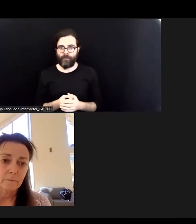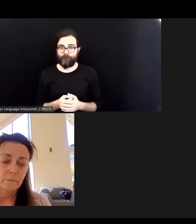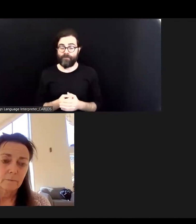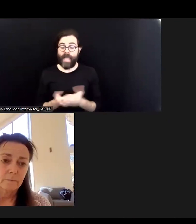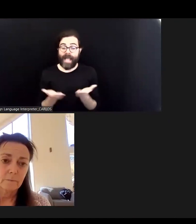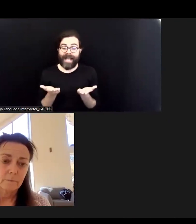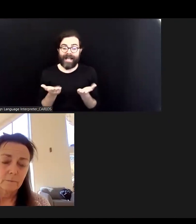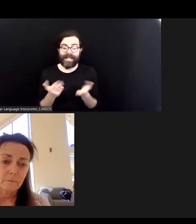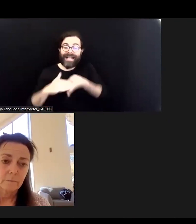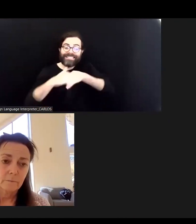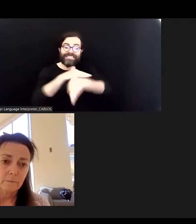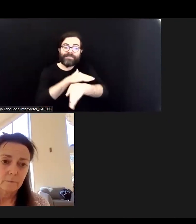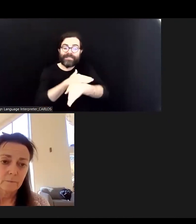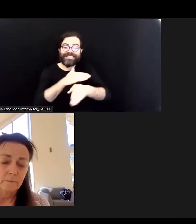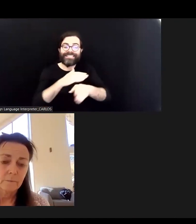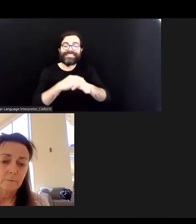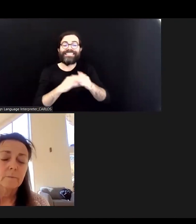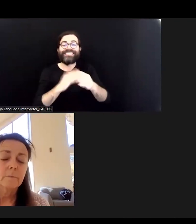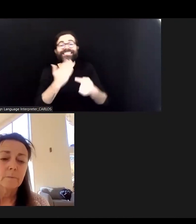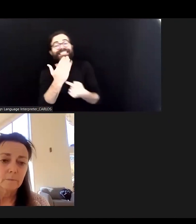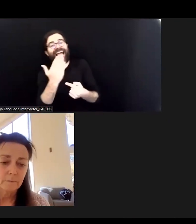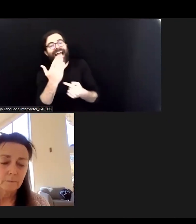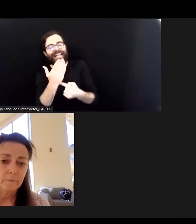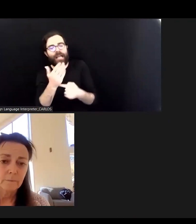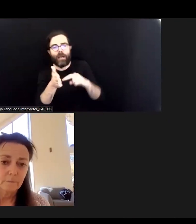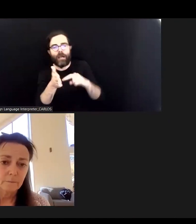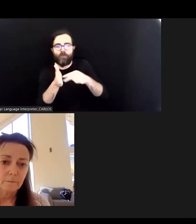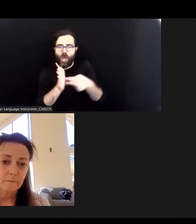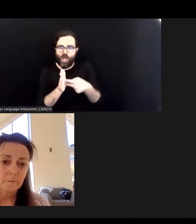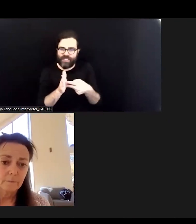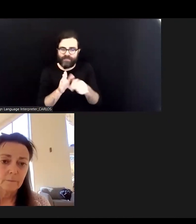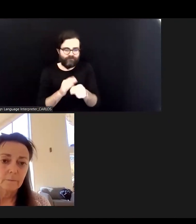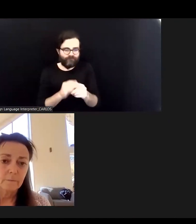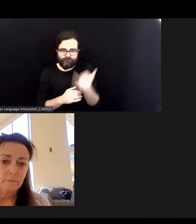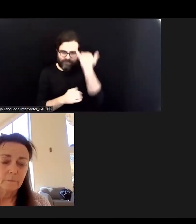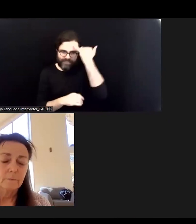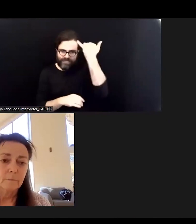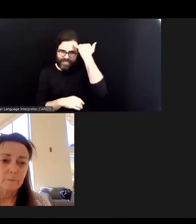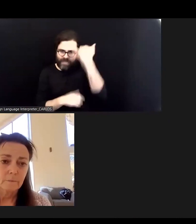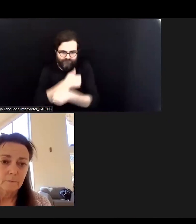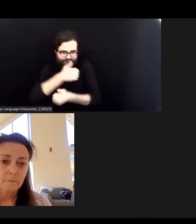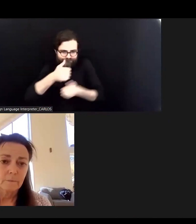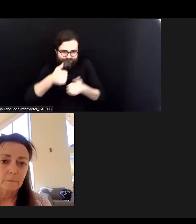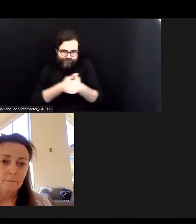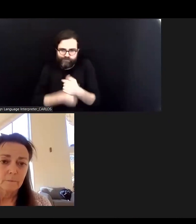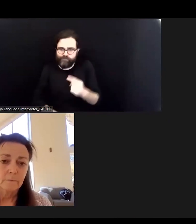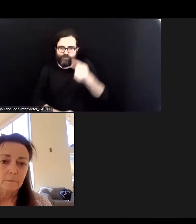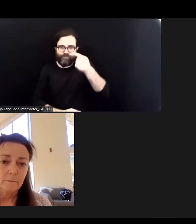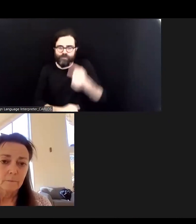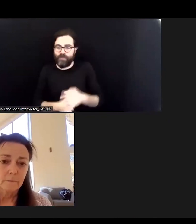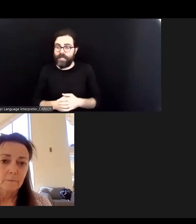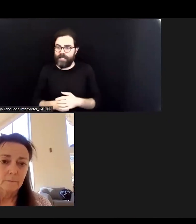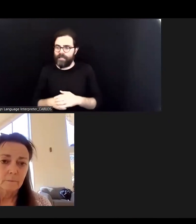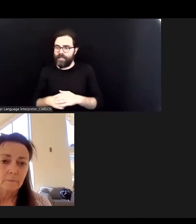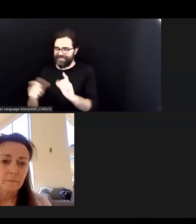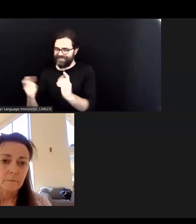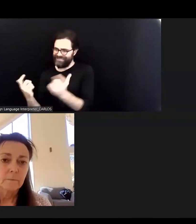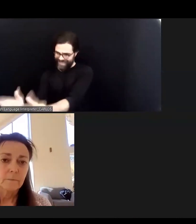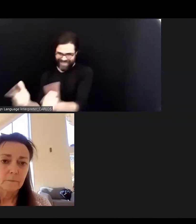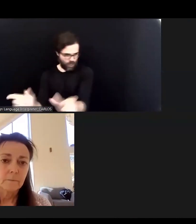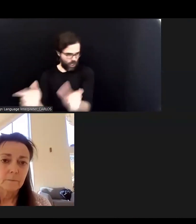these big activities going on with an increase in accessibility knowledge. So I look very positive on